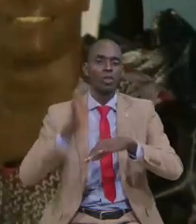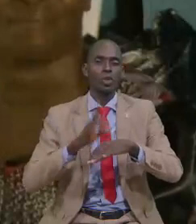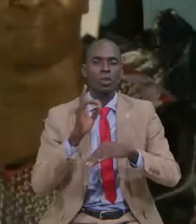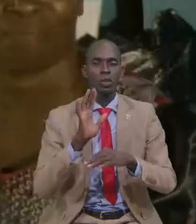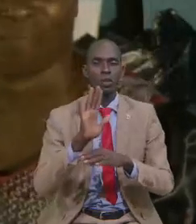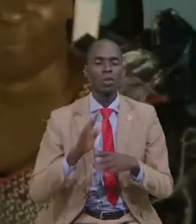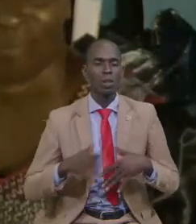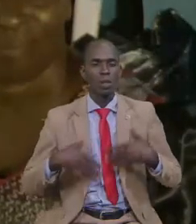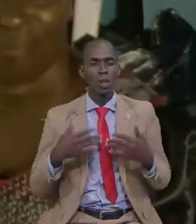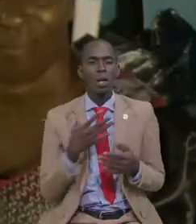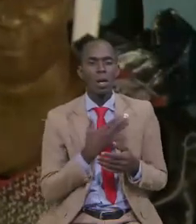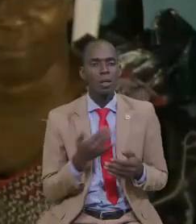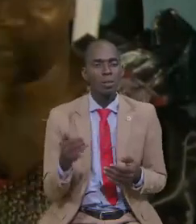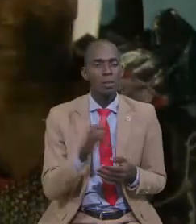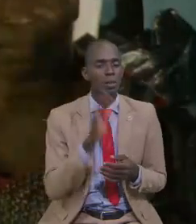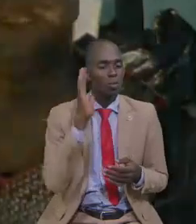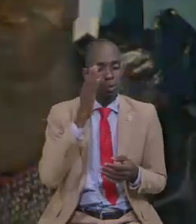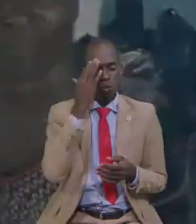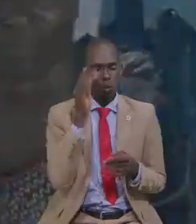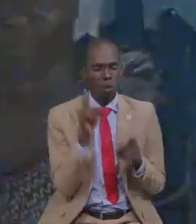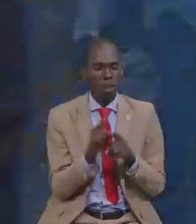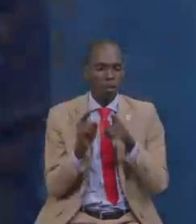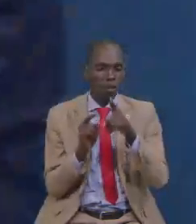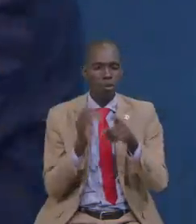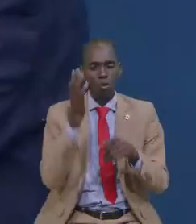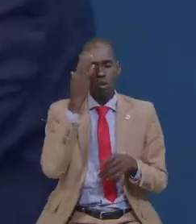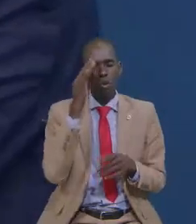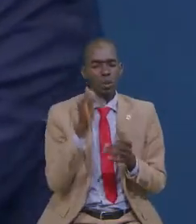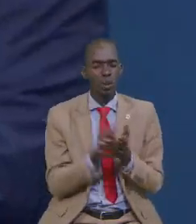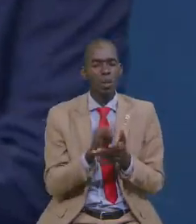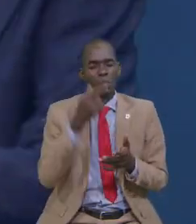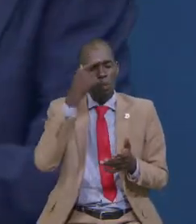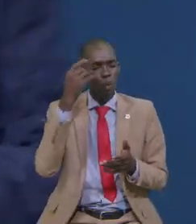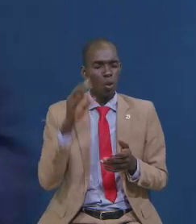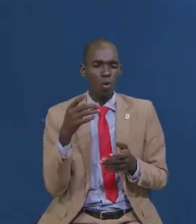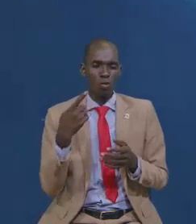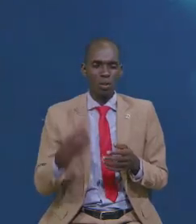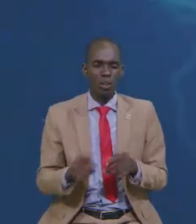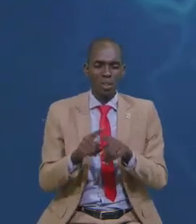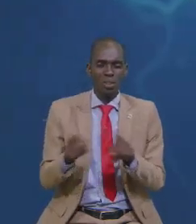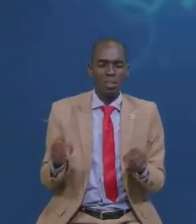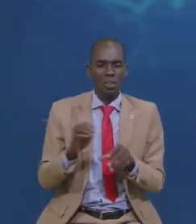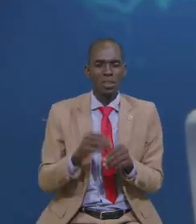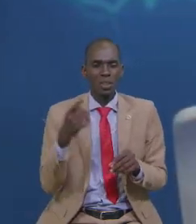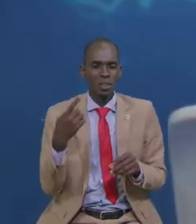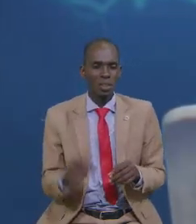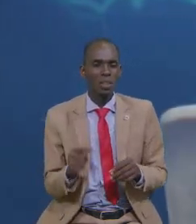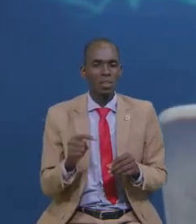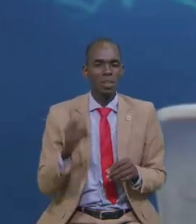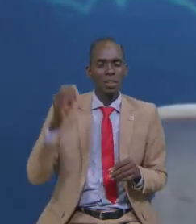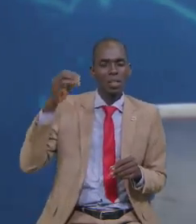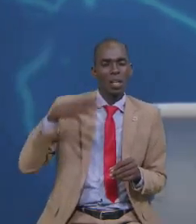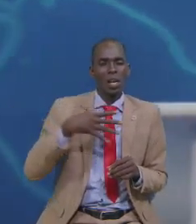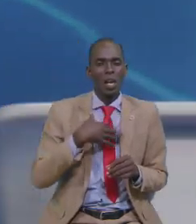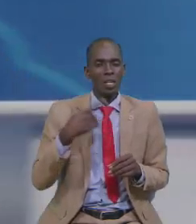know, like you know, that because of the difference in your life, and because of the power in